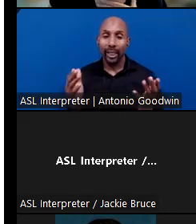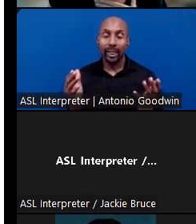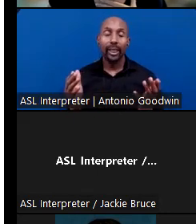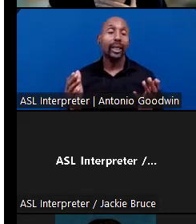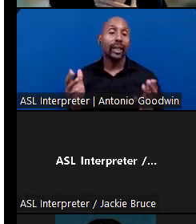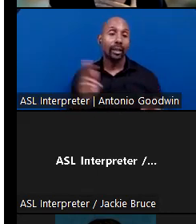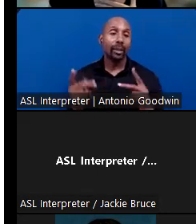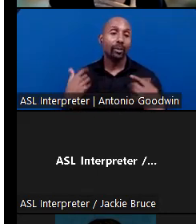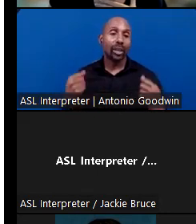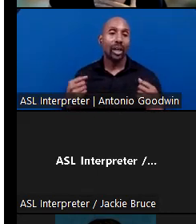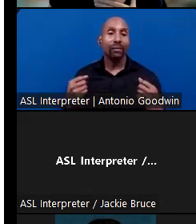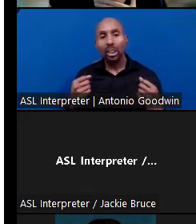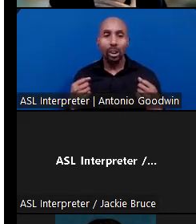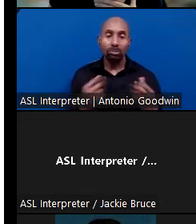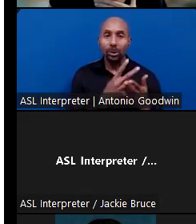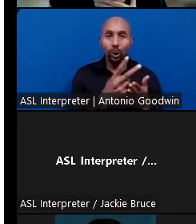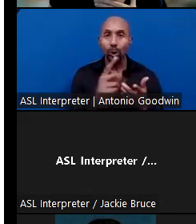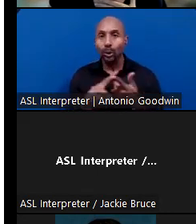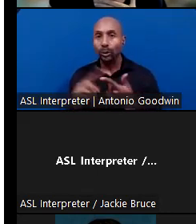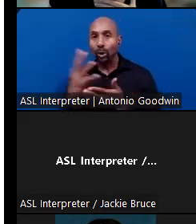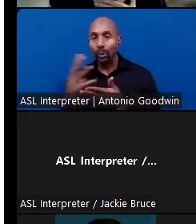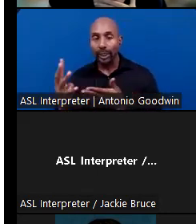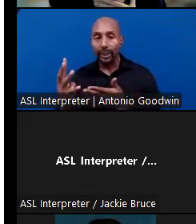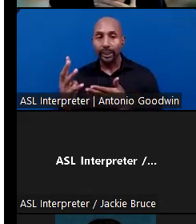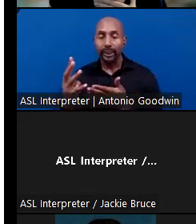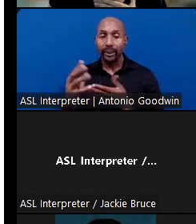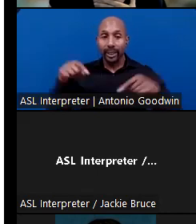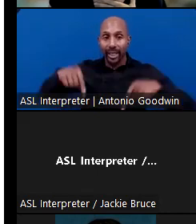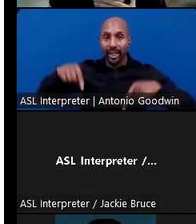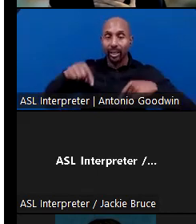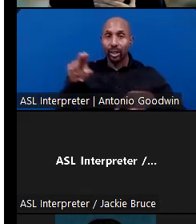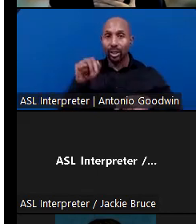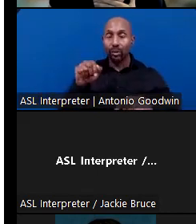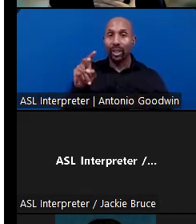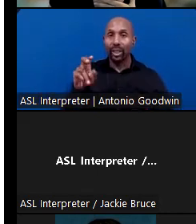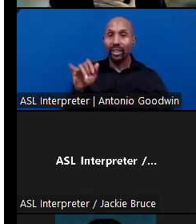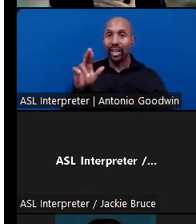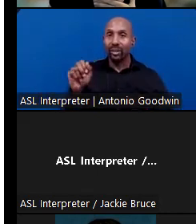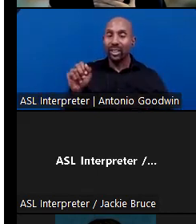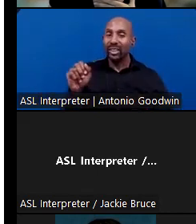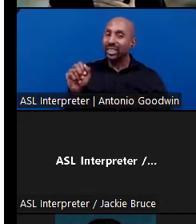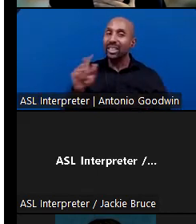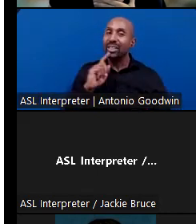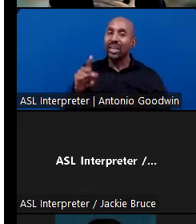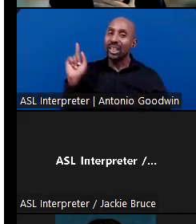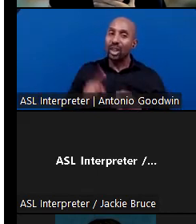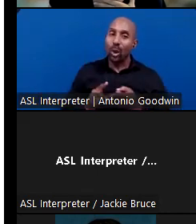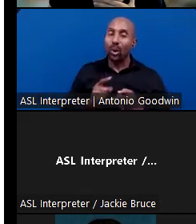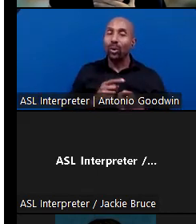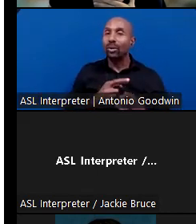weeks. The virus that we have here in the US, super low risk of hospitalization and super low risk